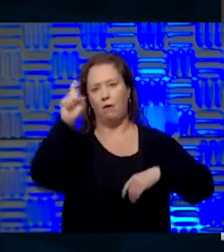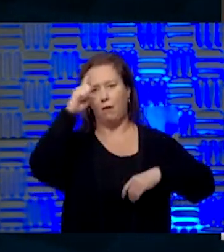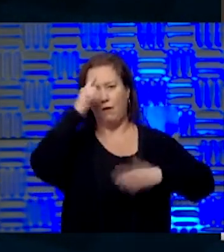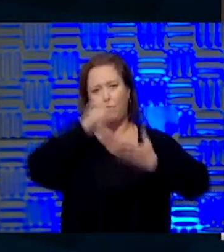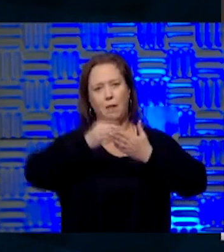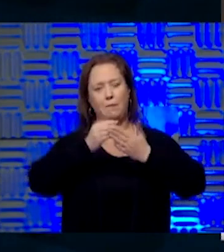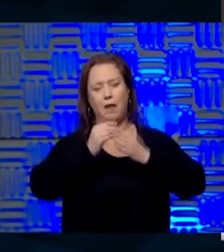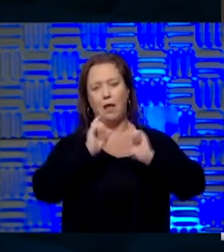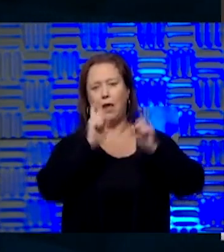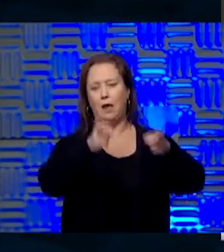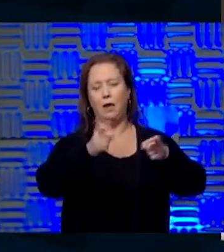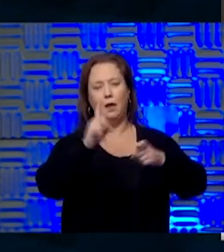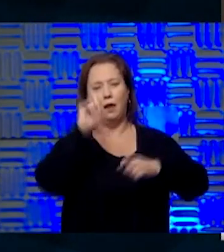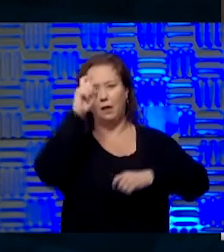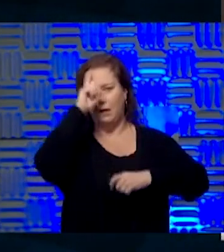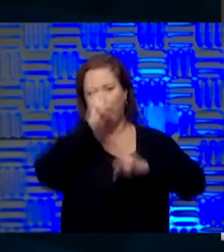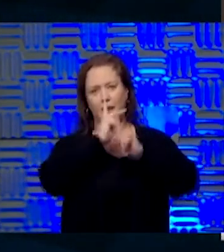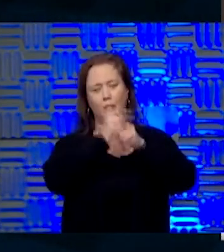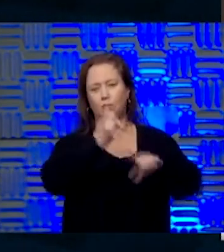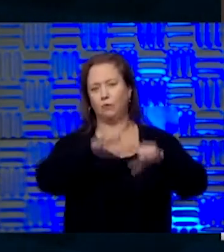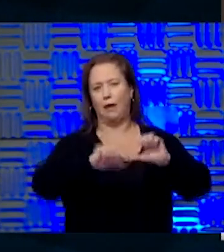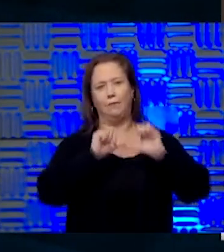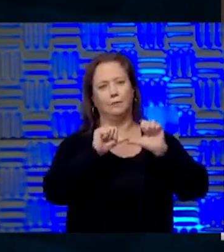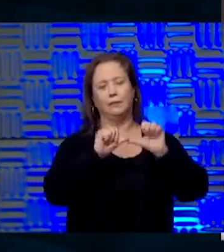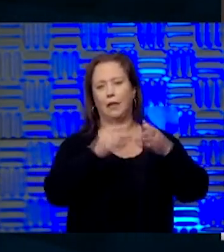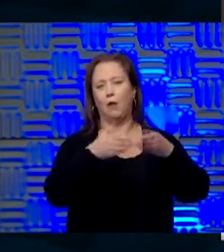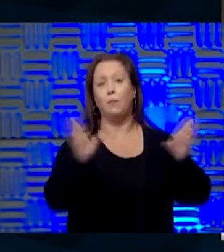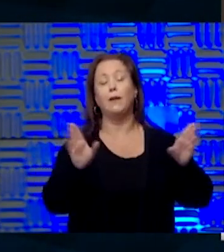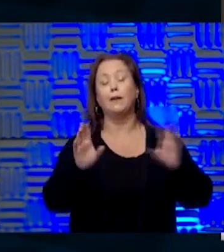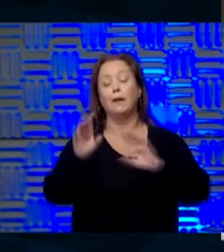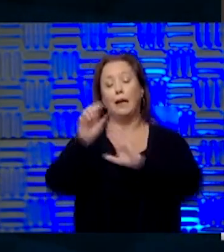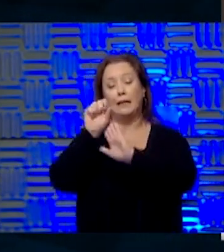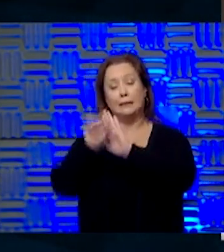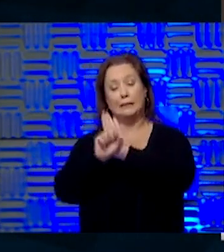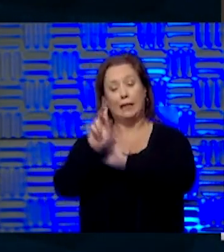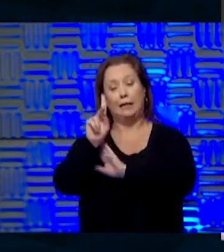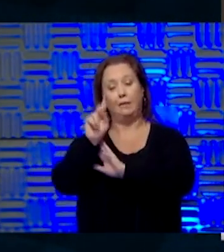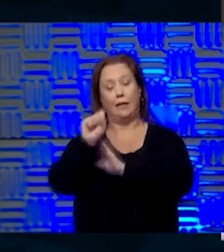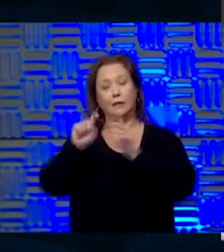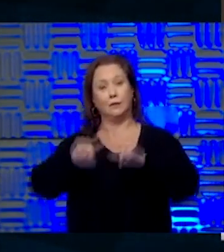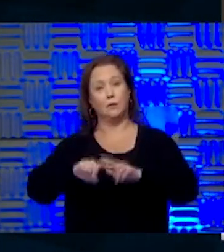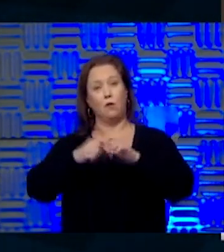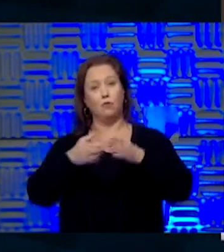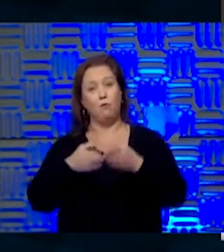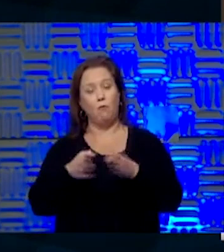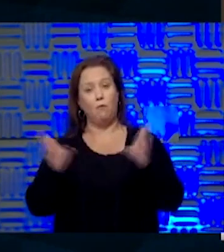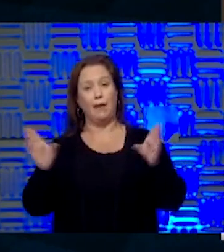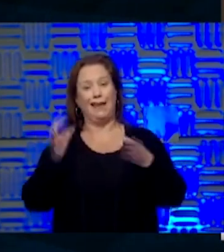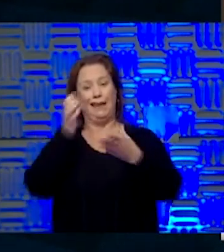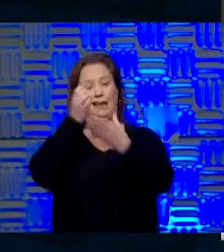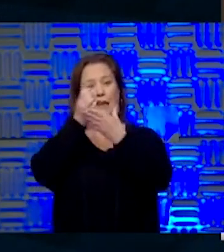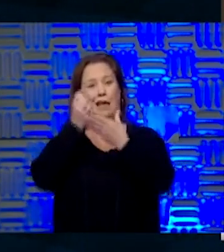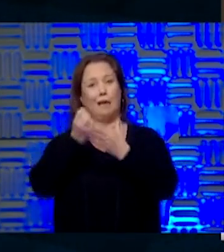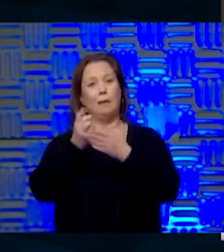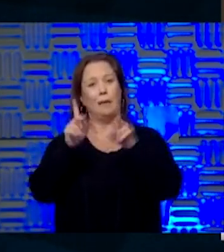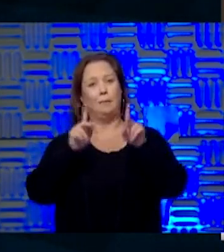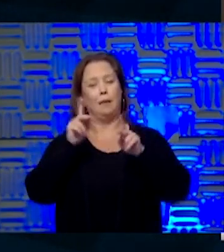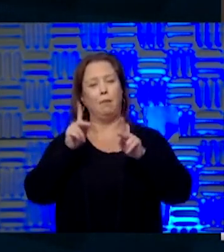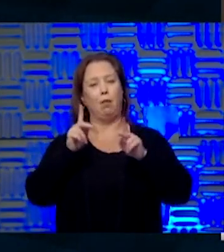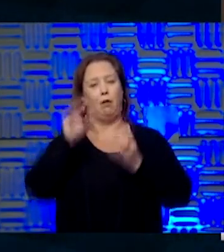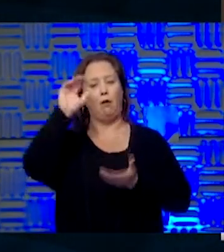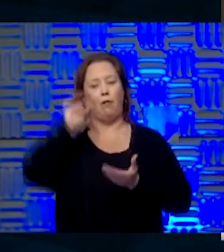and loans. And as the state of Kansas opens its economy, people are less